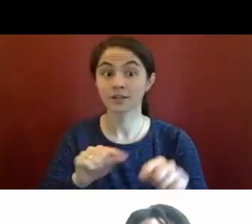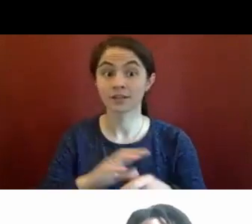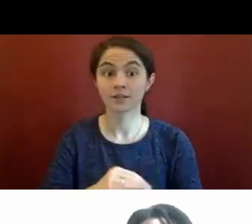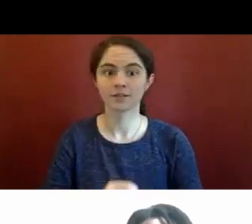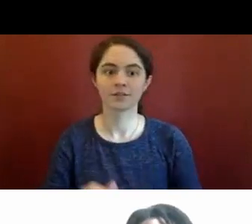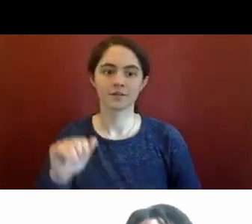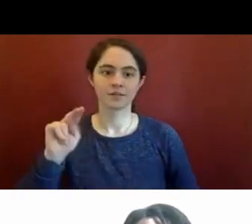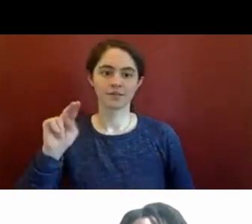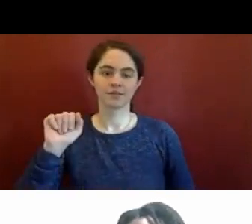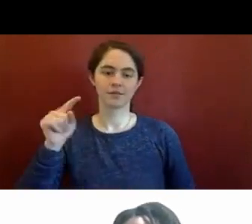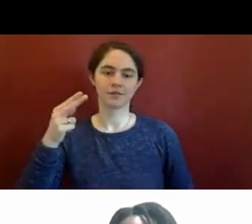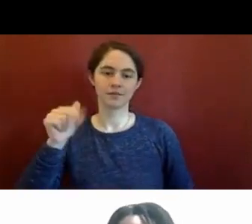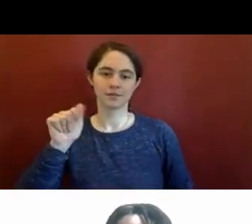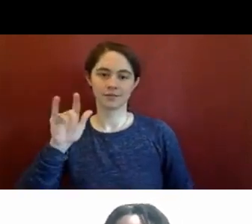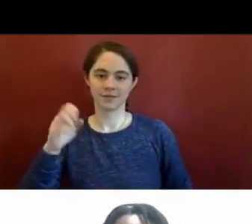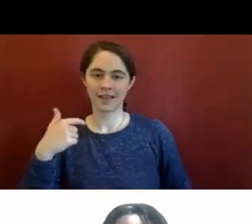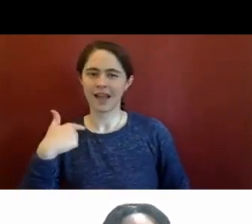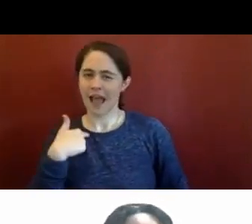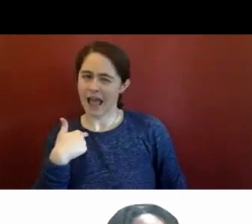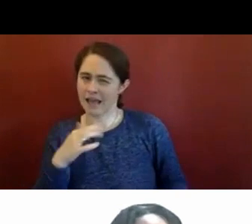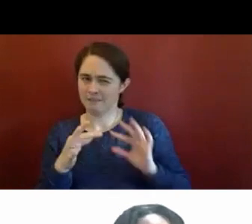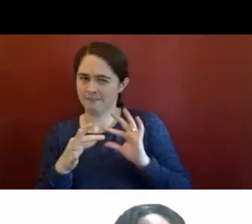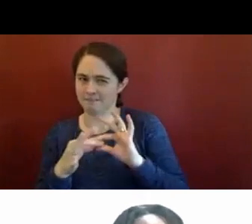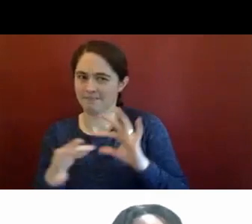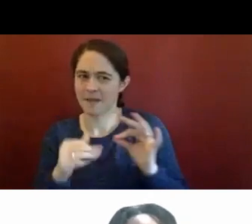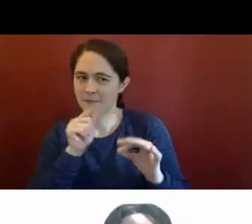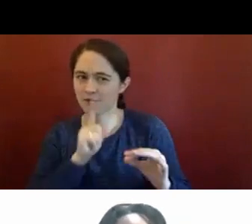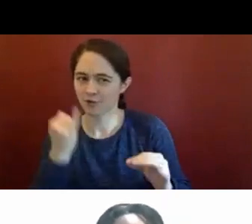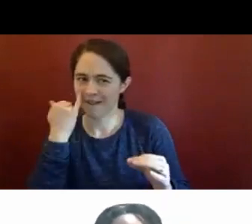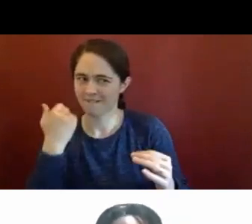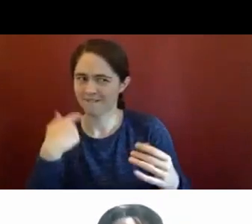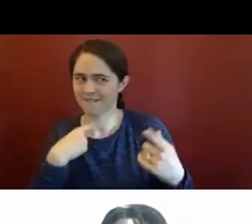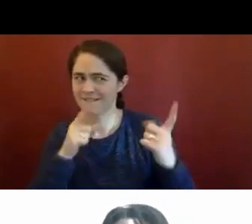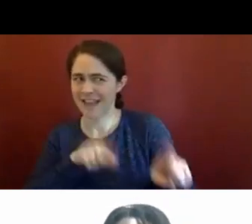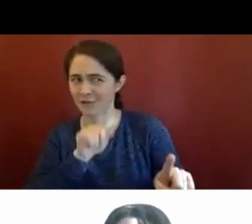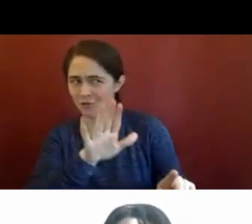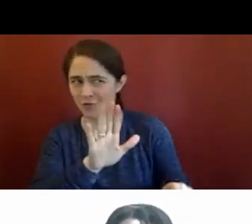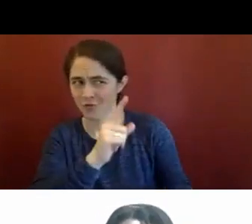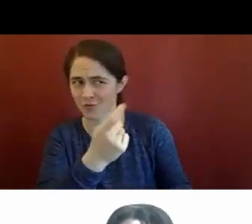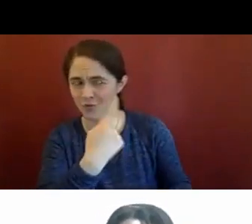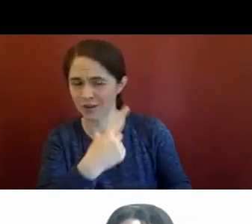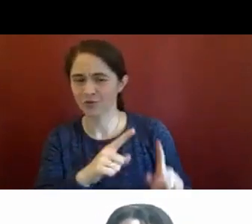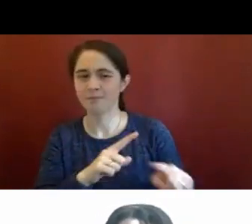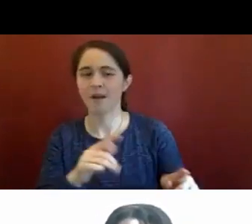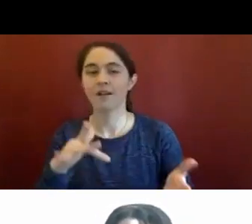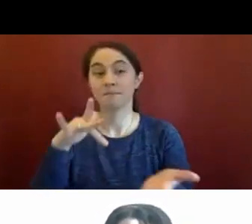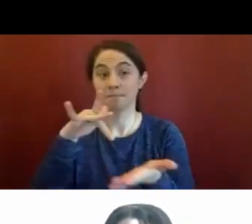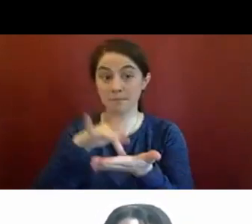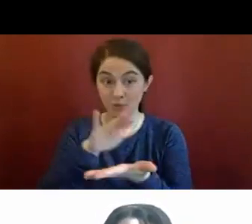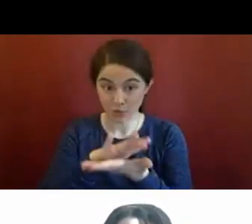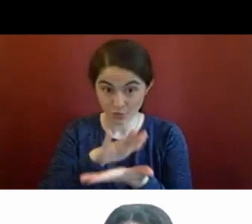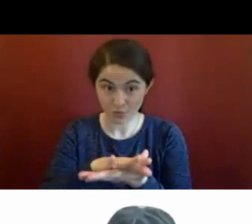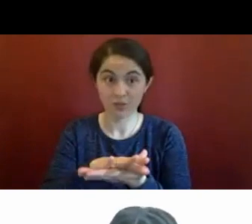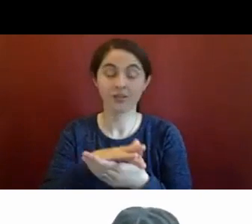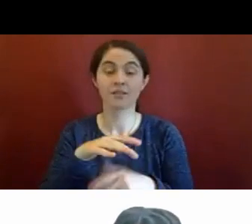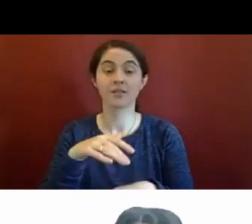not entirely sure if this answers your question, but I think in middle school is when I have the most memories of. And